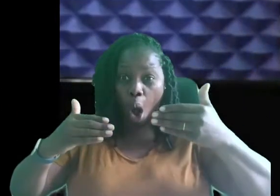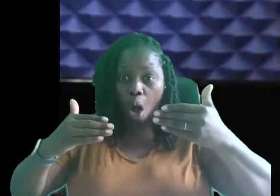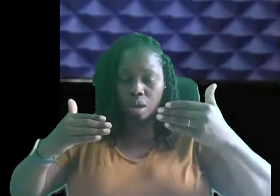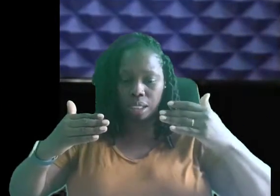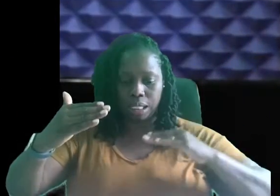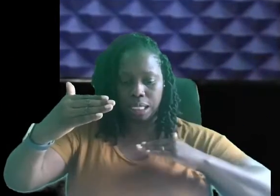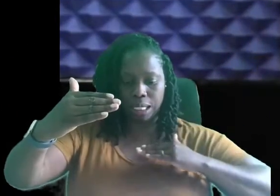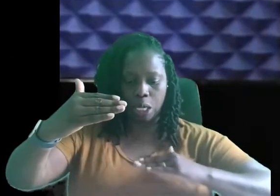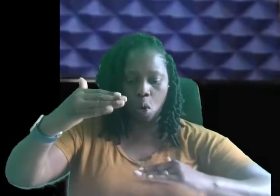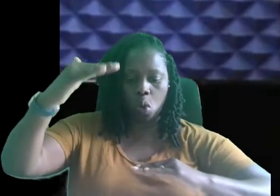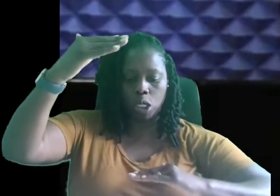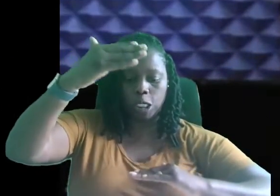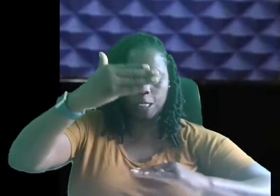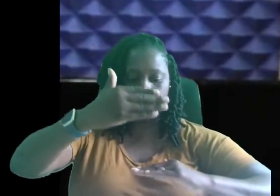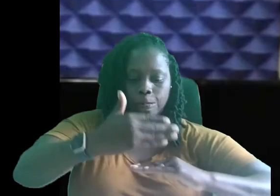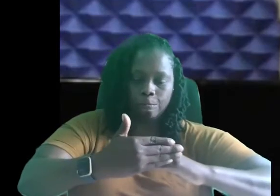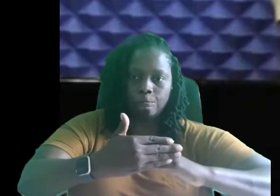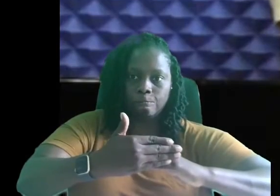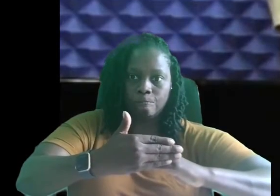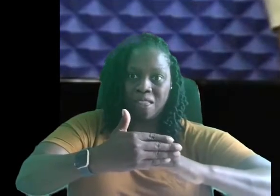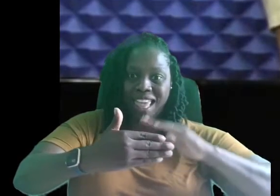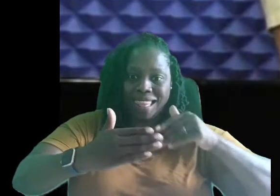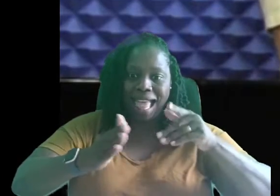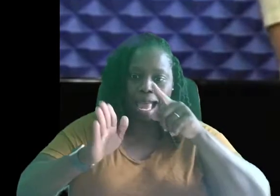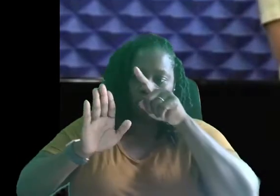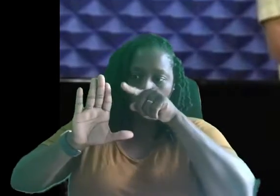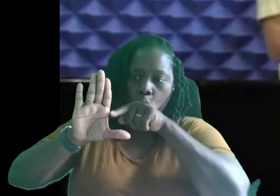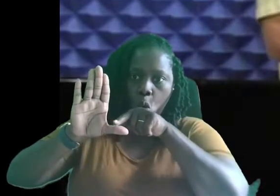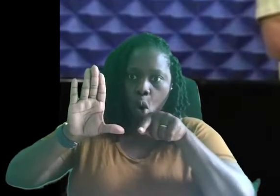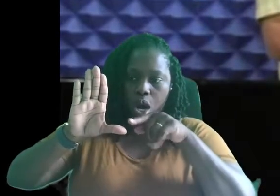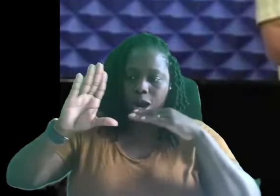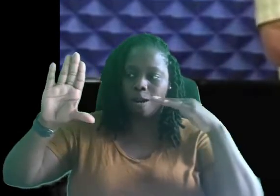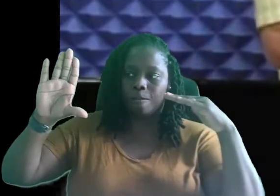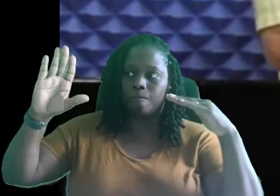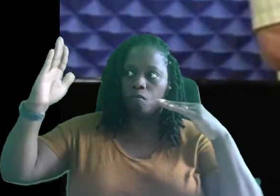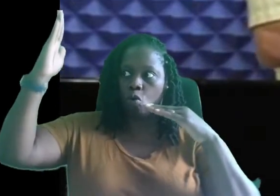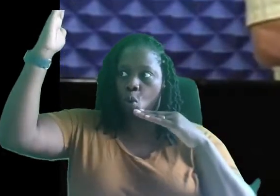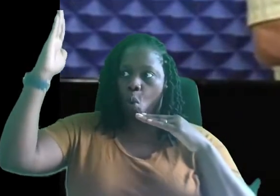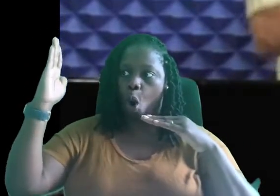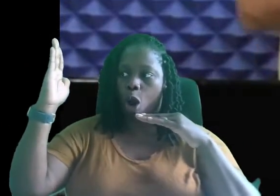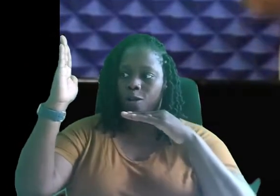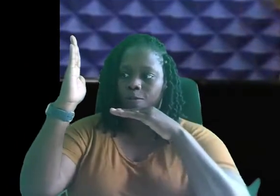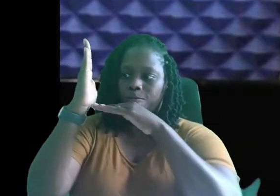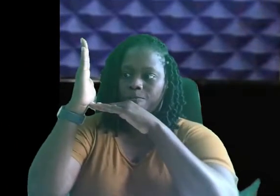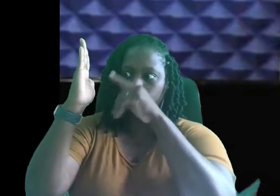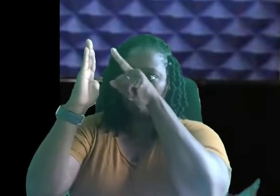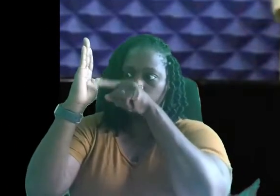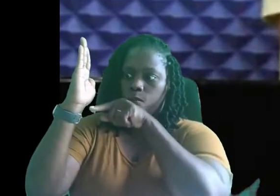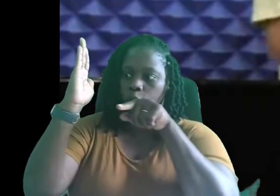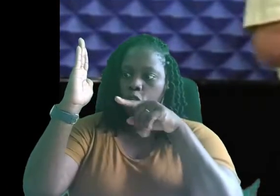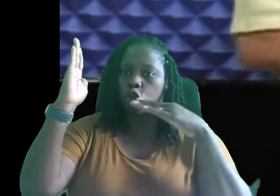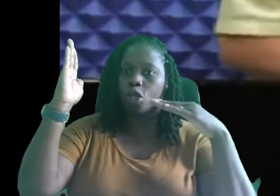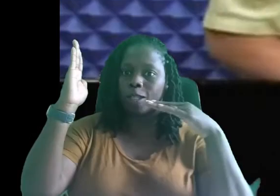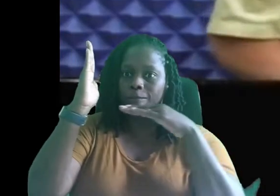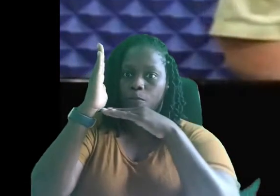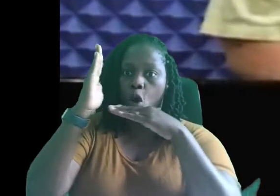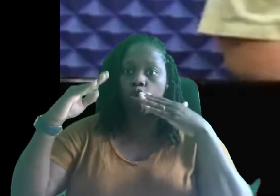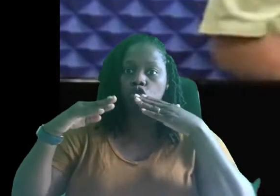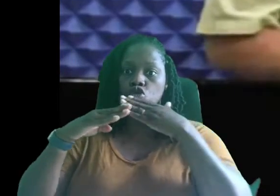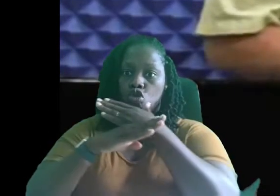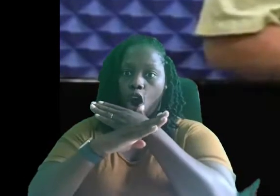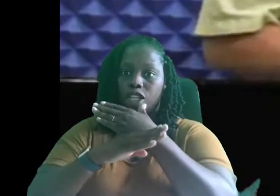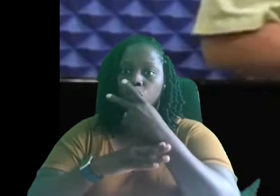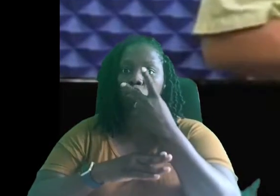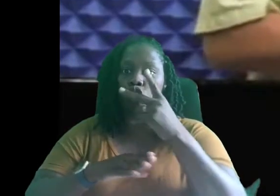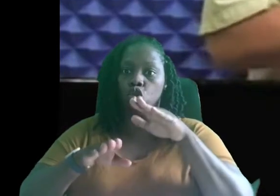And those 2 walls come together right in the corner. And that corner is the intersection of those